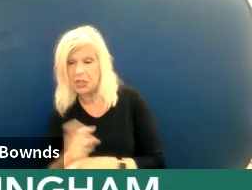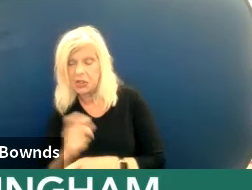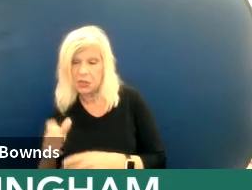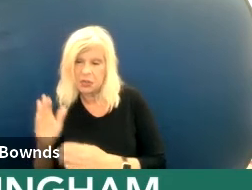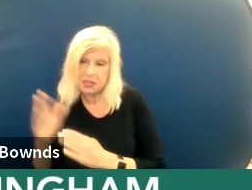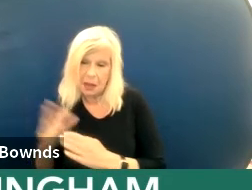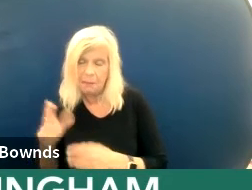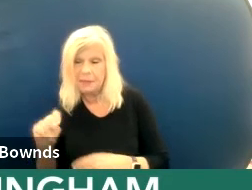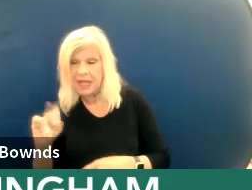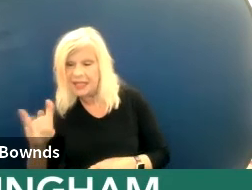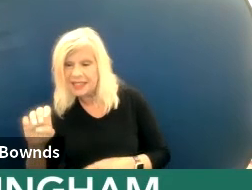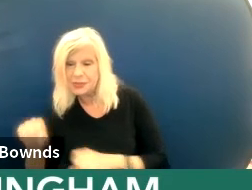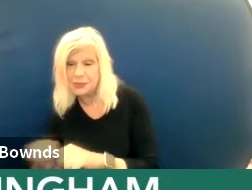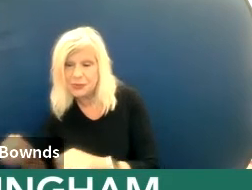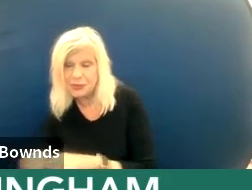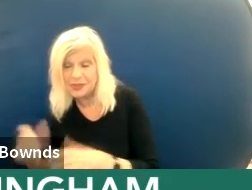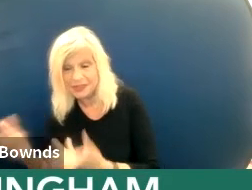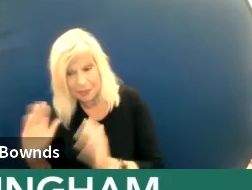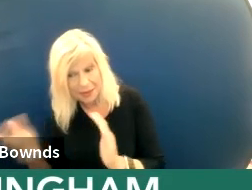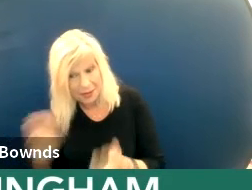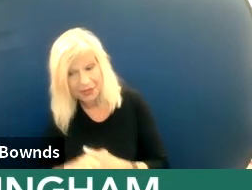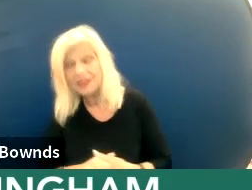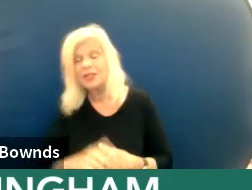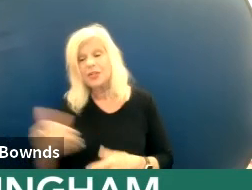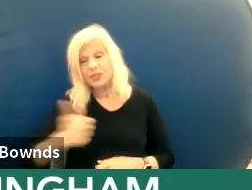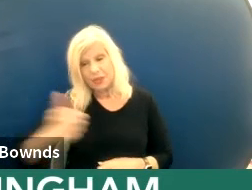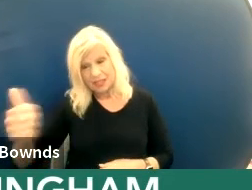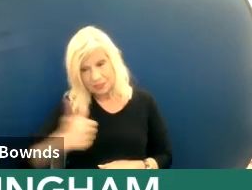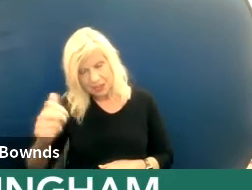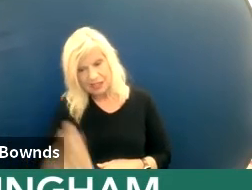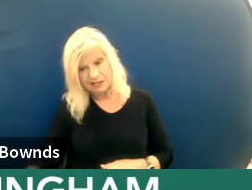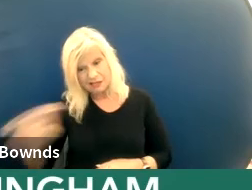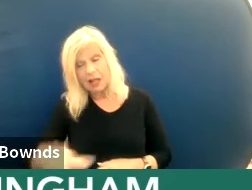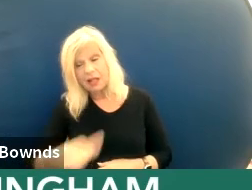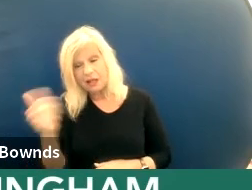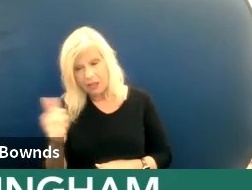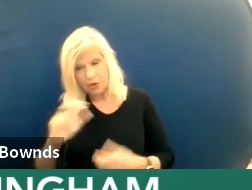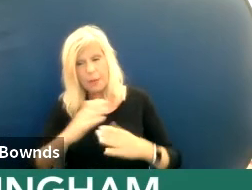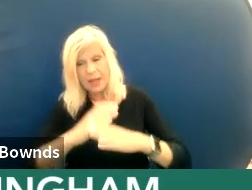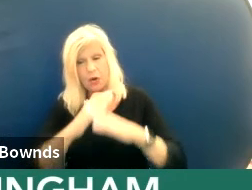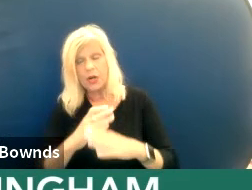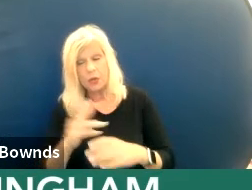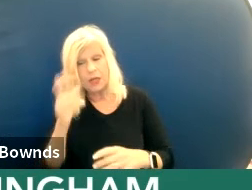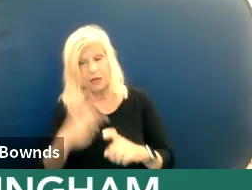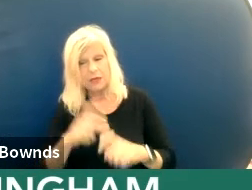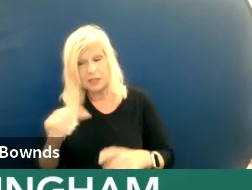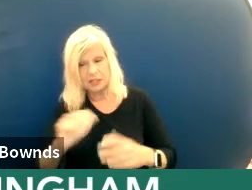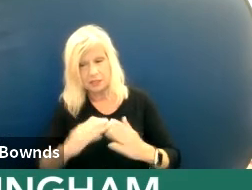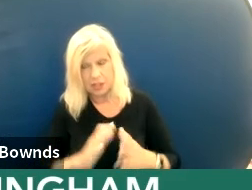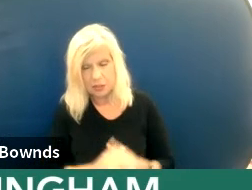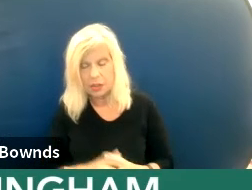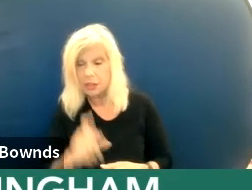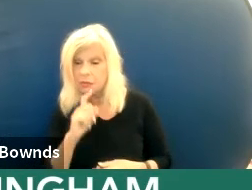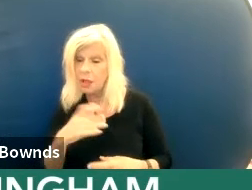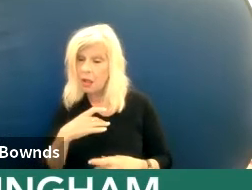pair of Nikes. Transportation is another common barrier that we hear from the disability community. But very